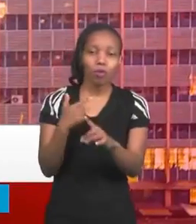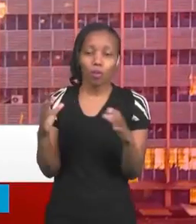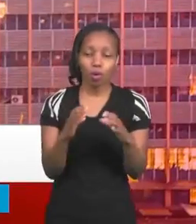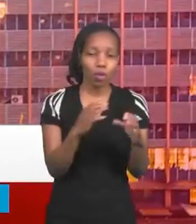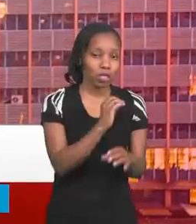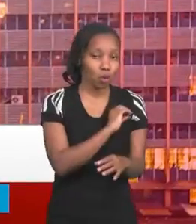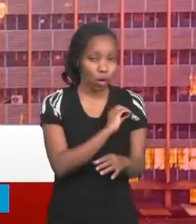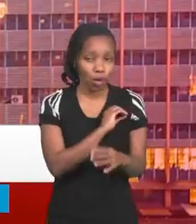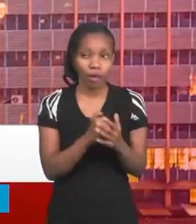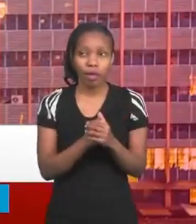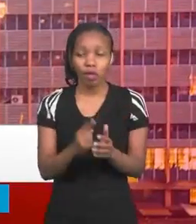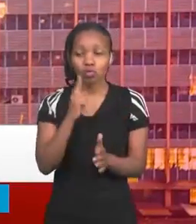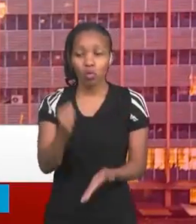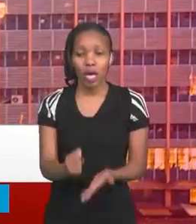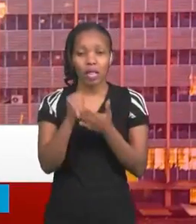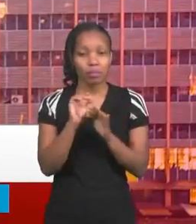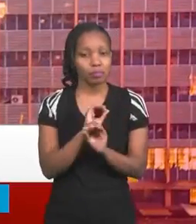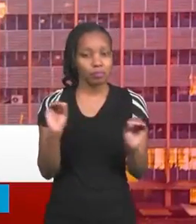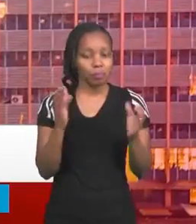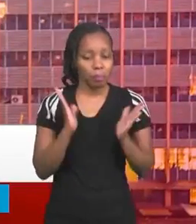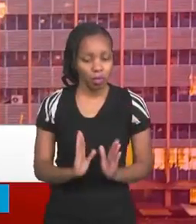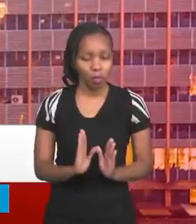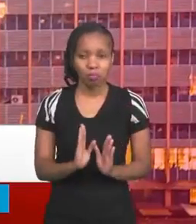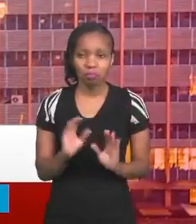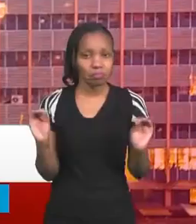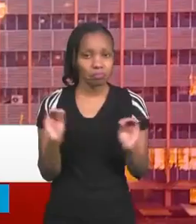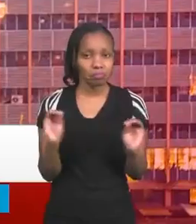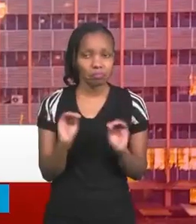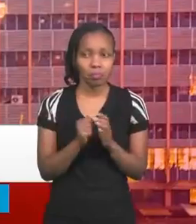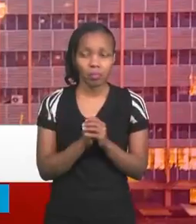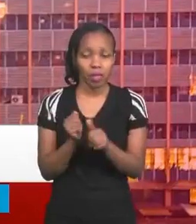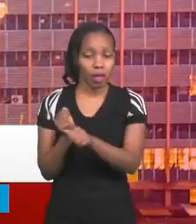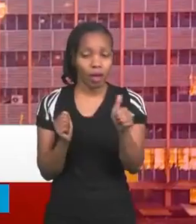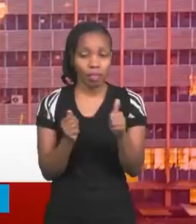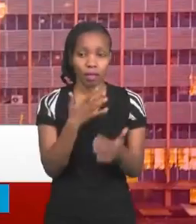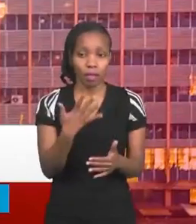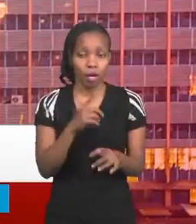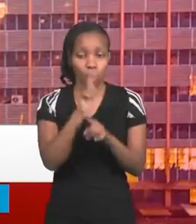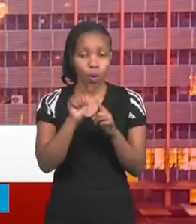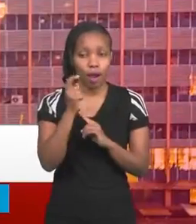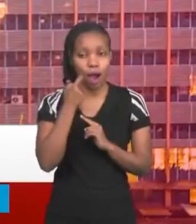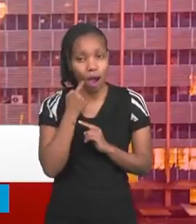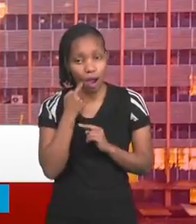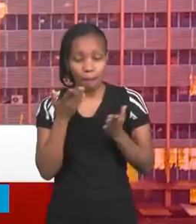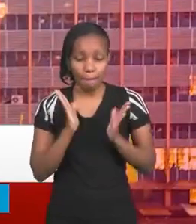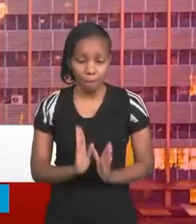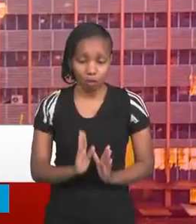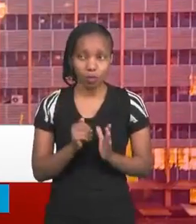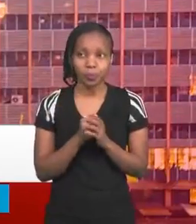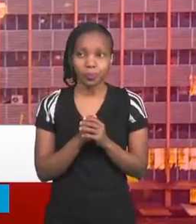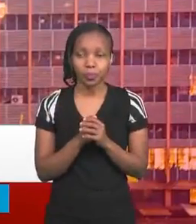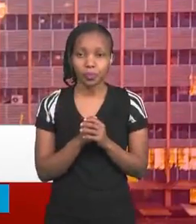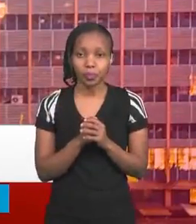from. That does not help the person. Yeah. And then the other thing also, addiction is a